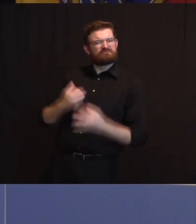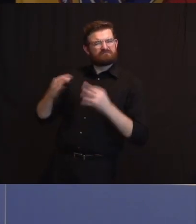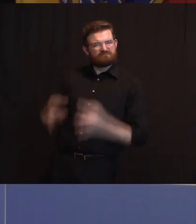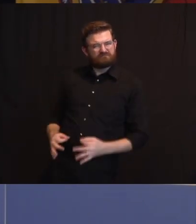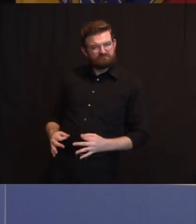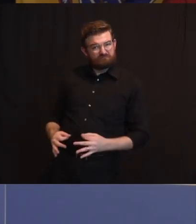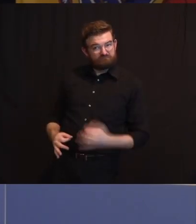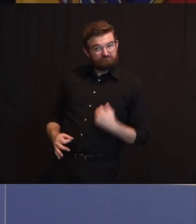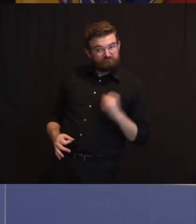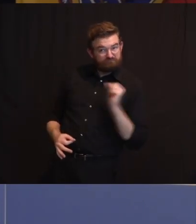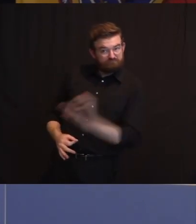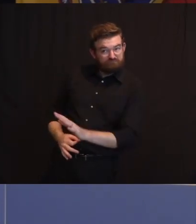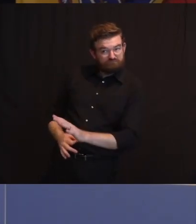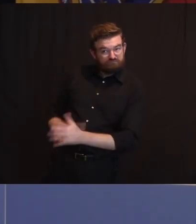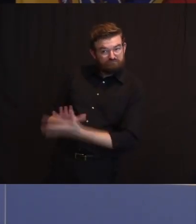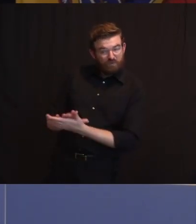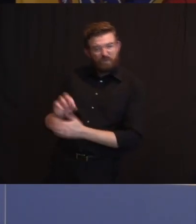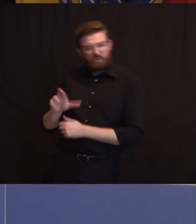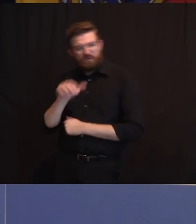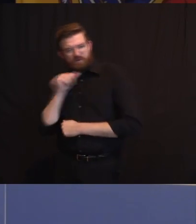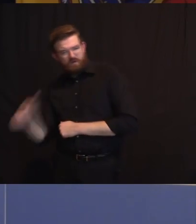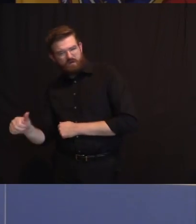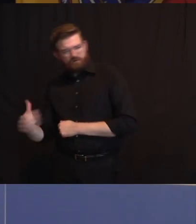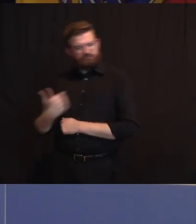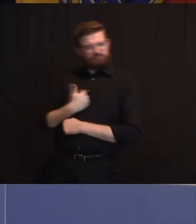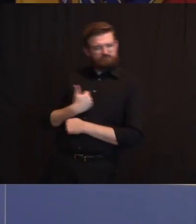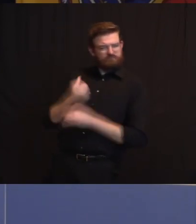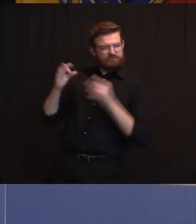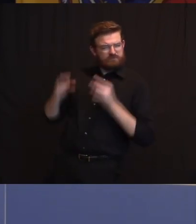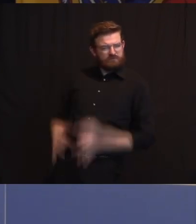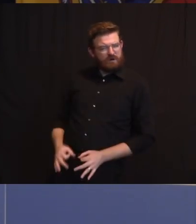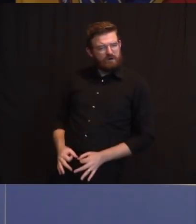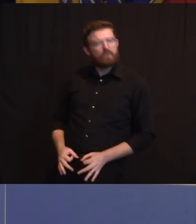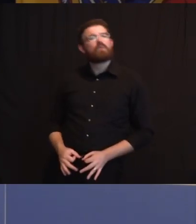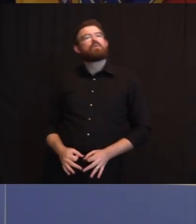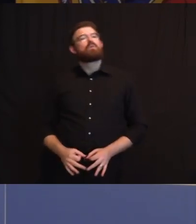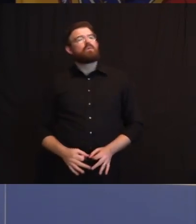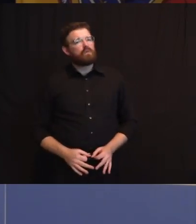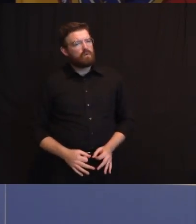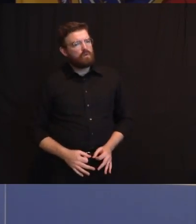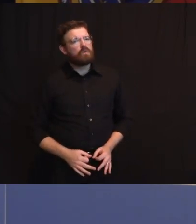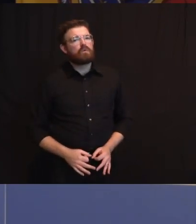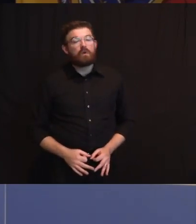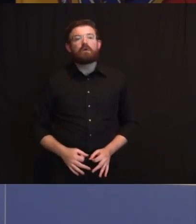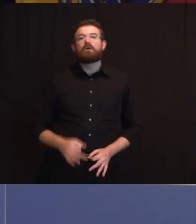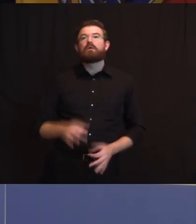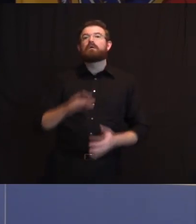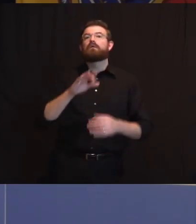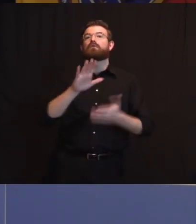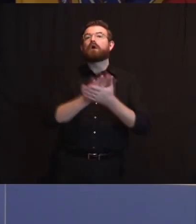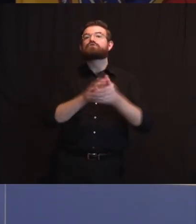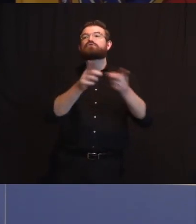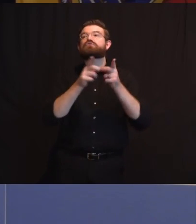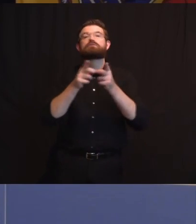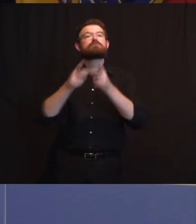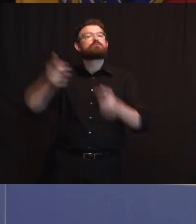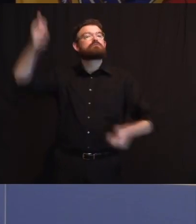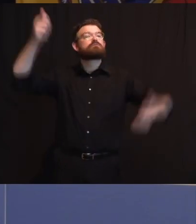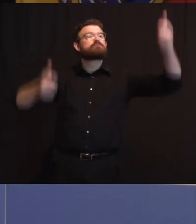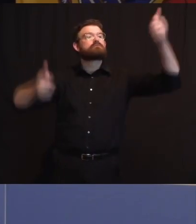to in-person instruction. We also heard from officials in school districts who asked for guidance that will allow for all remote